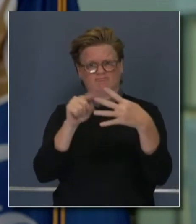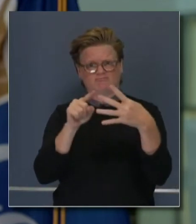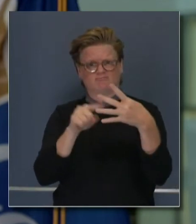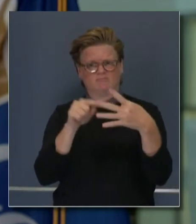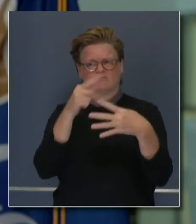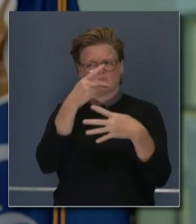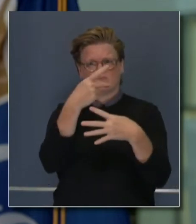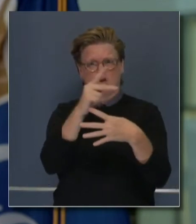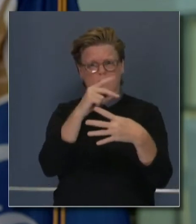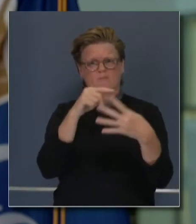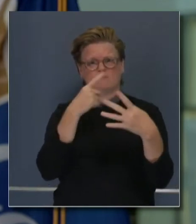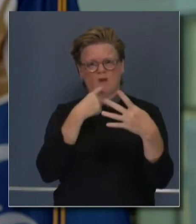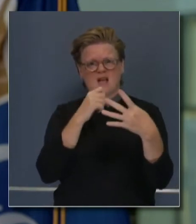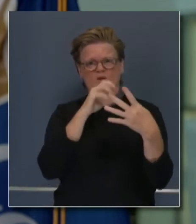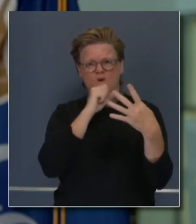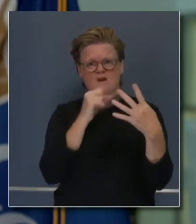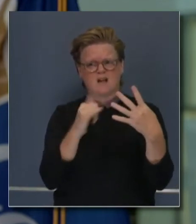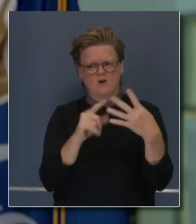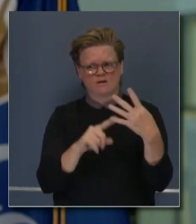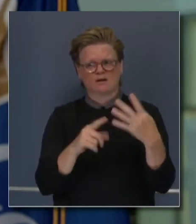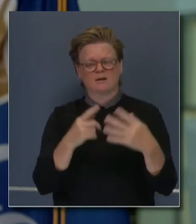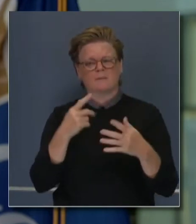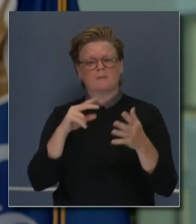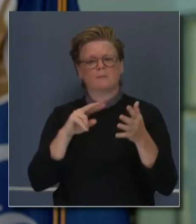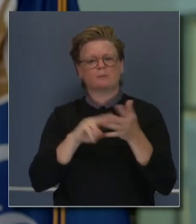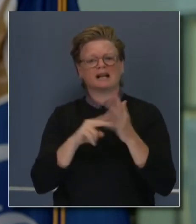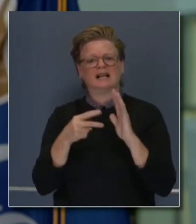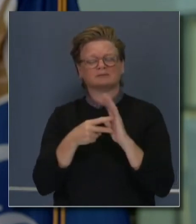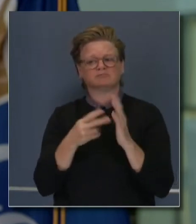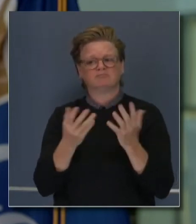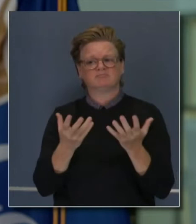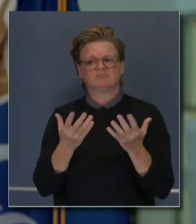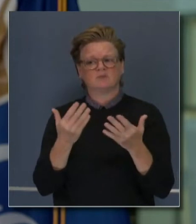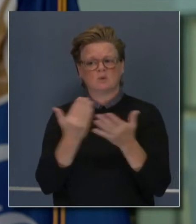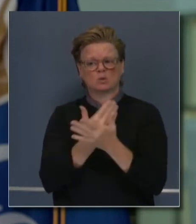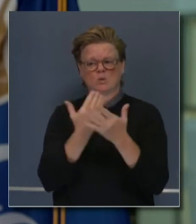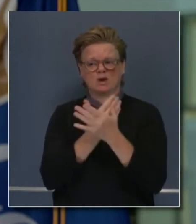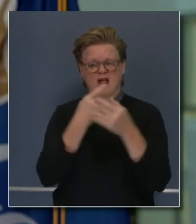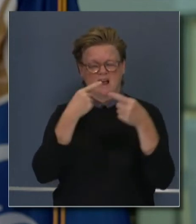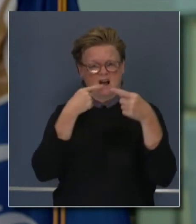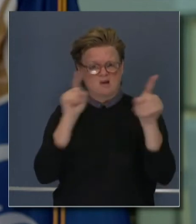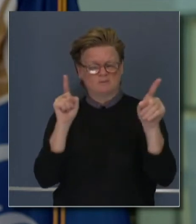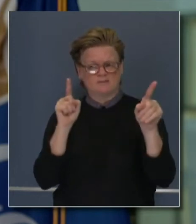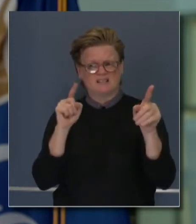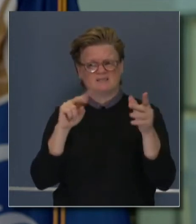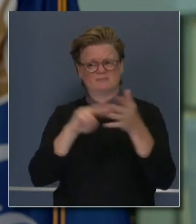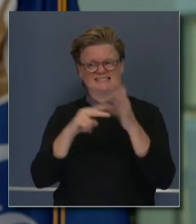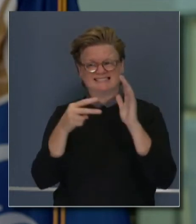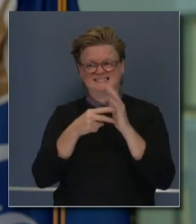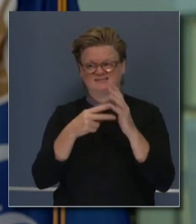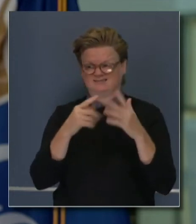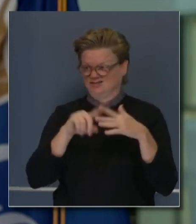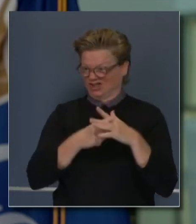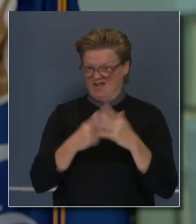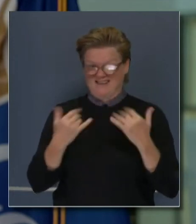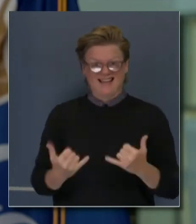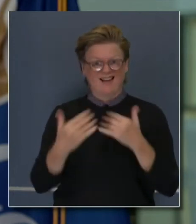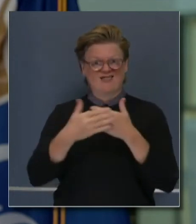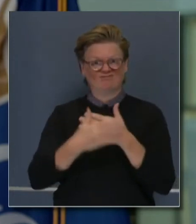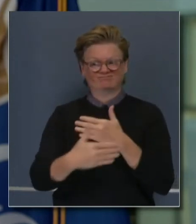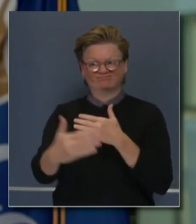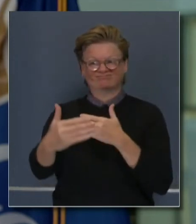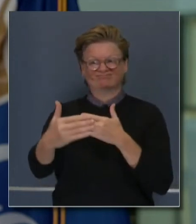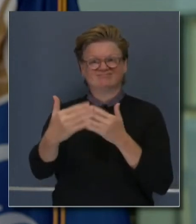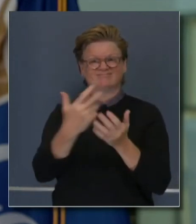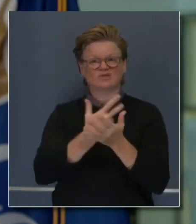moved into the territory where they could apply for waivers for schools? And also, if you could amplify on